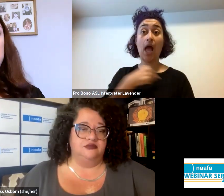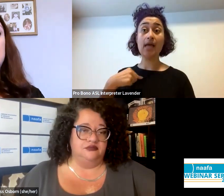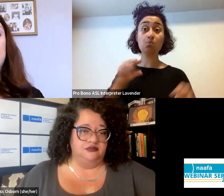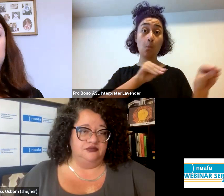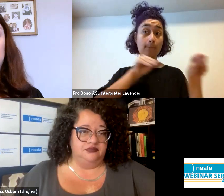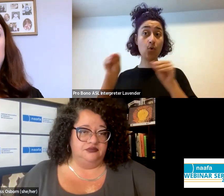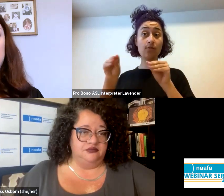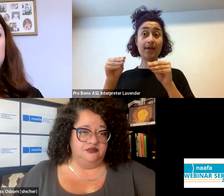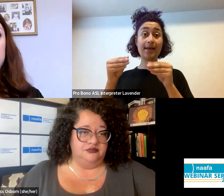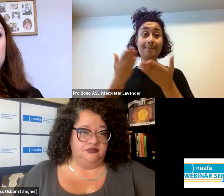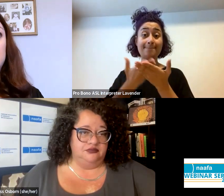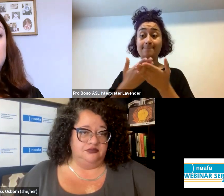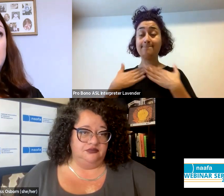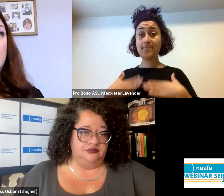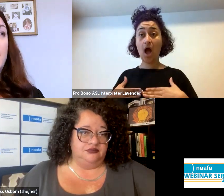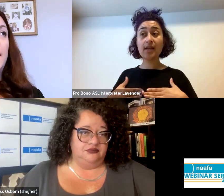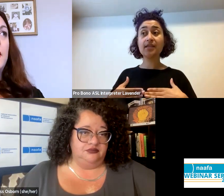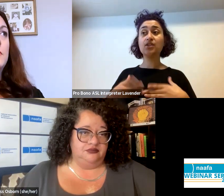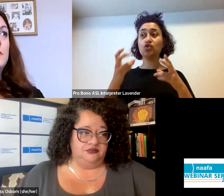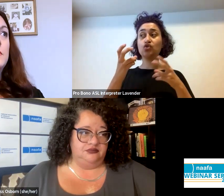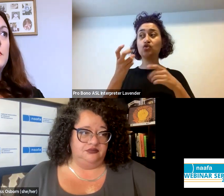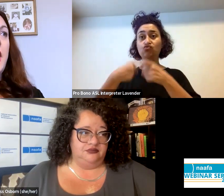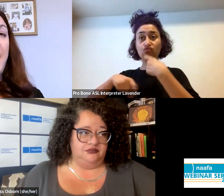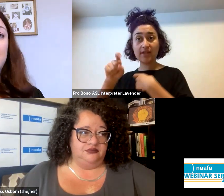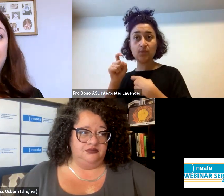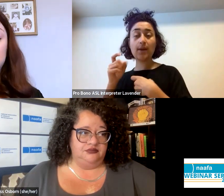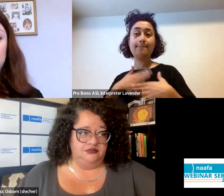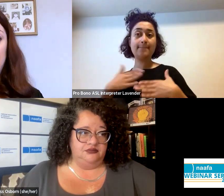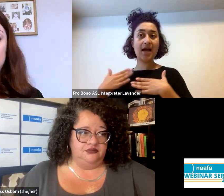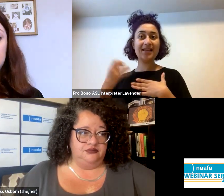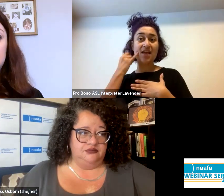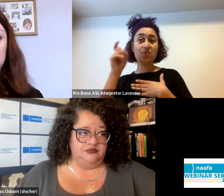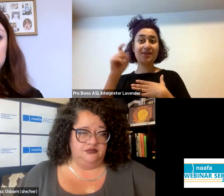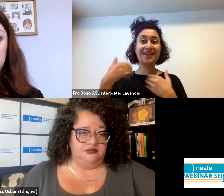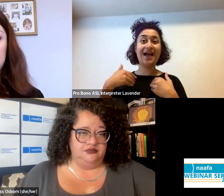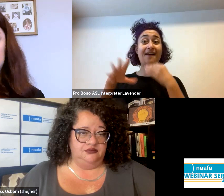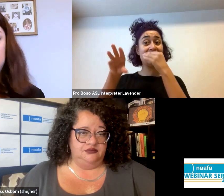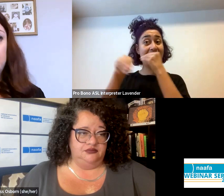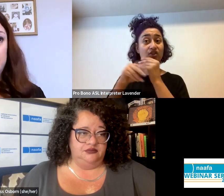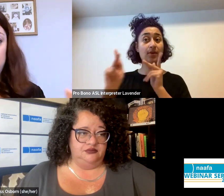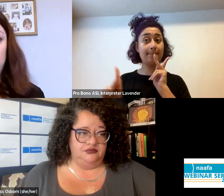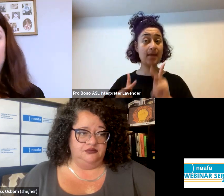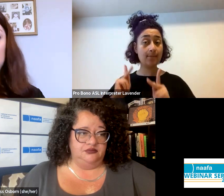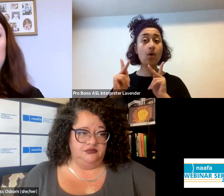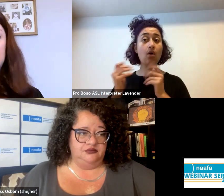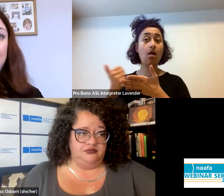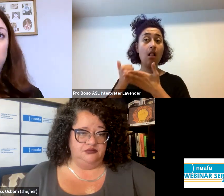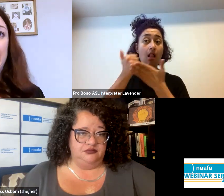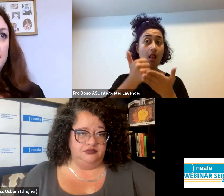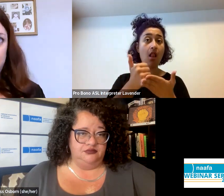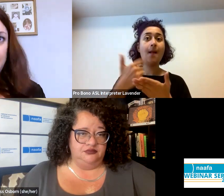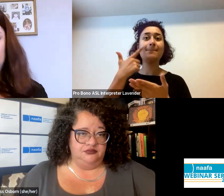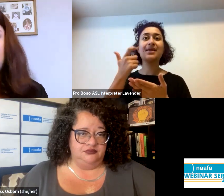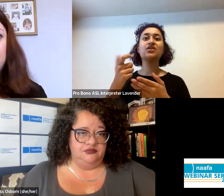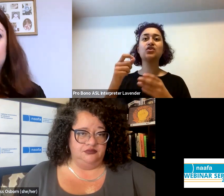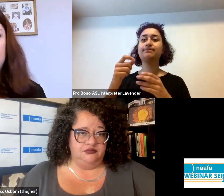transferring people if we need to have extra hands, just because like the term dead